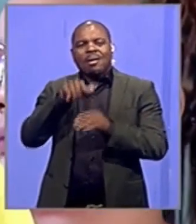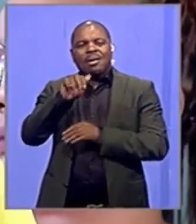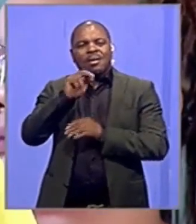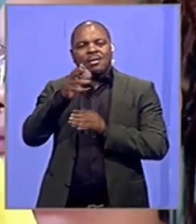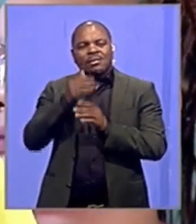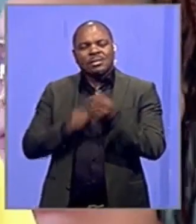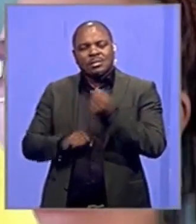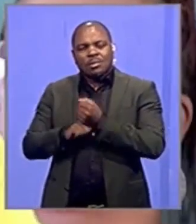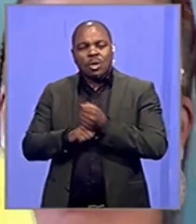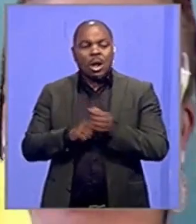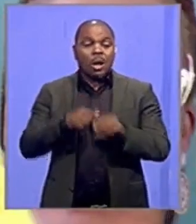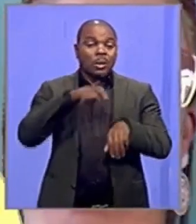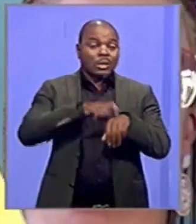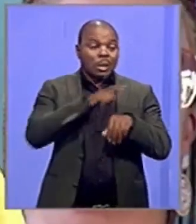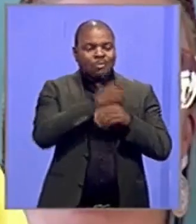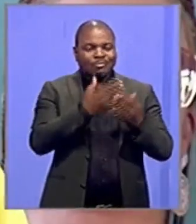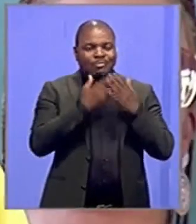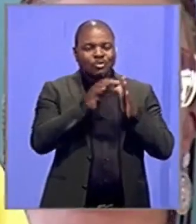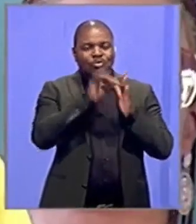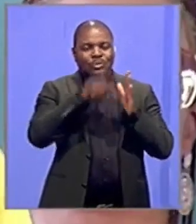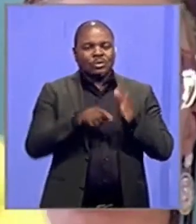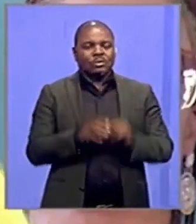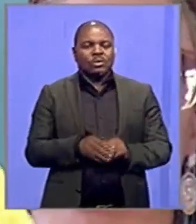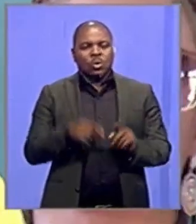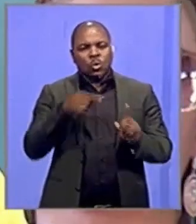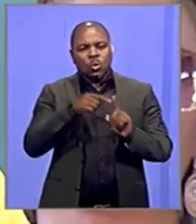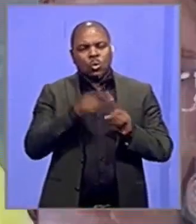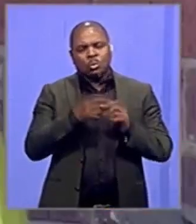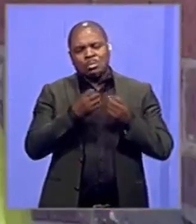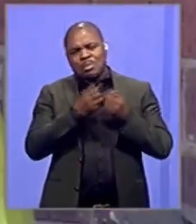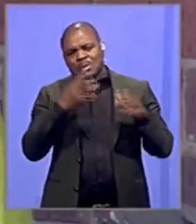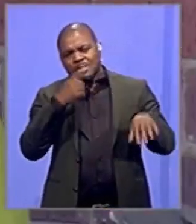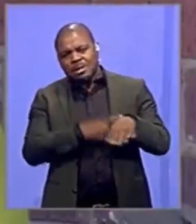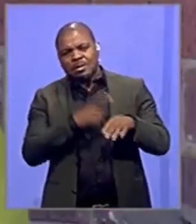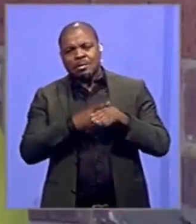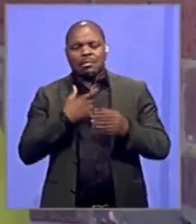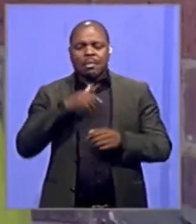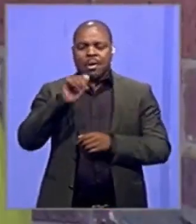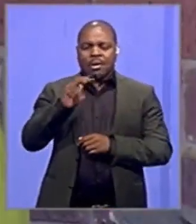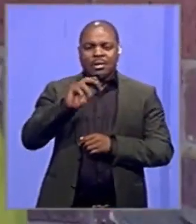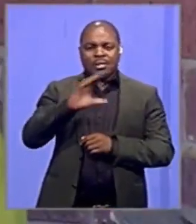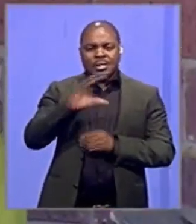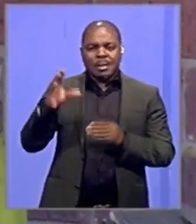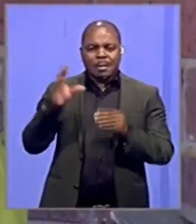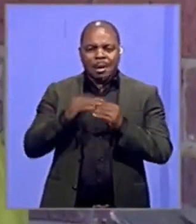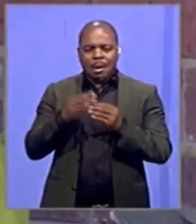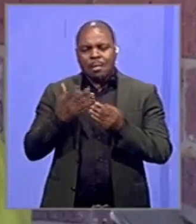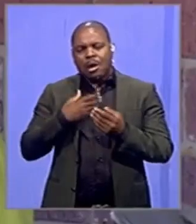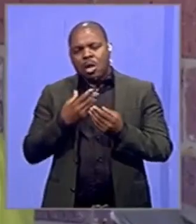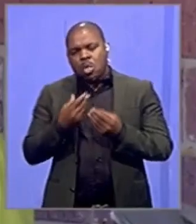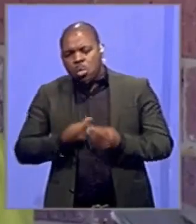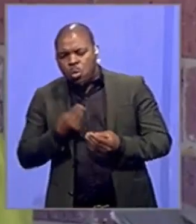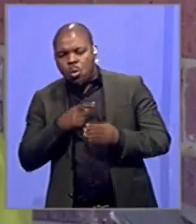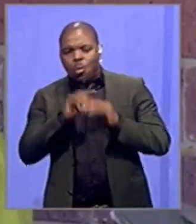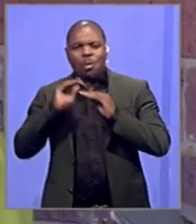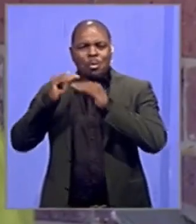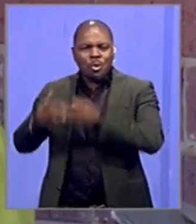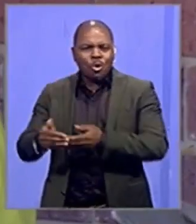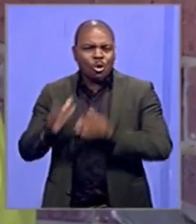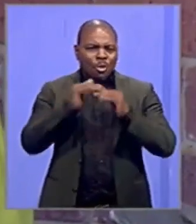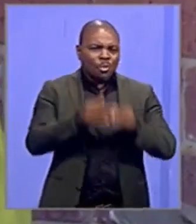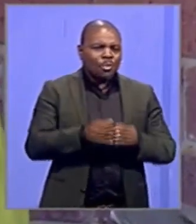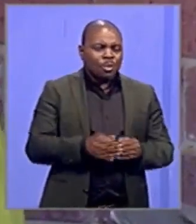4. O kaiwa e ne e le mointsha setlhabelo yo o neng a atisa go sireletsa maloko a ANC a mannye mo go ene. Makgoe o